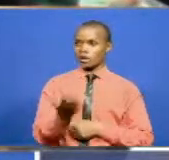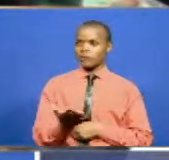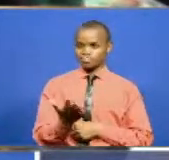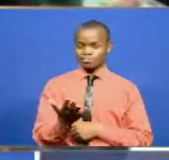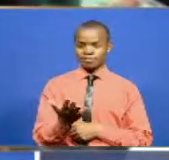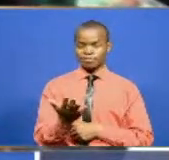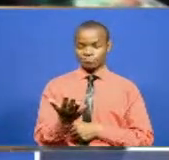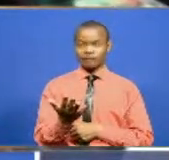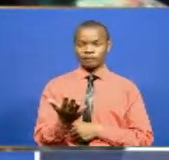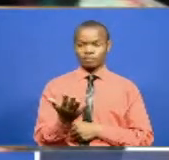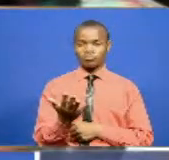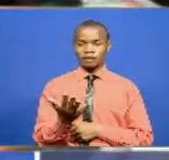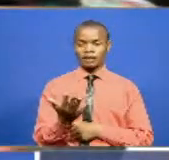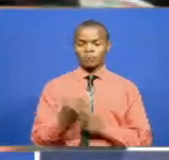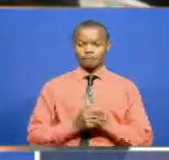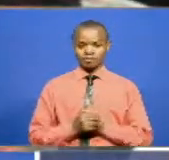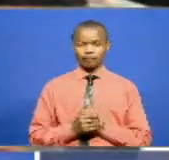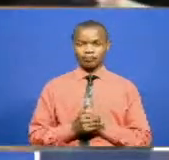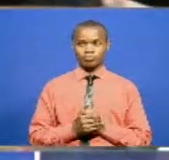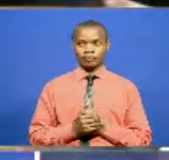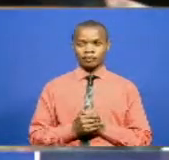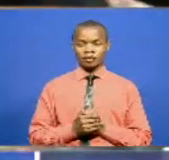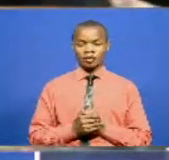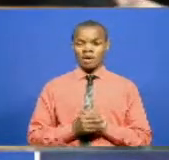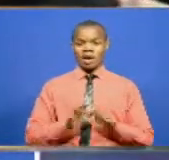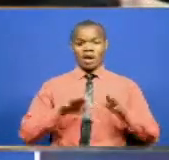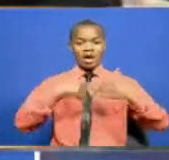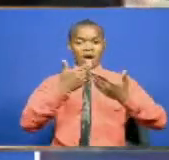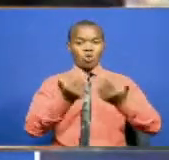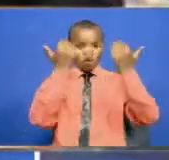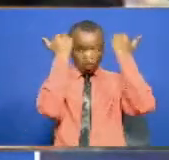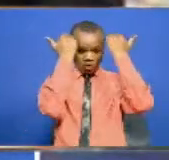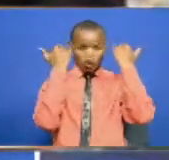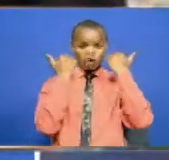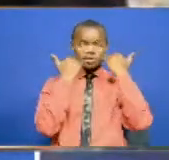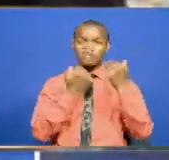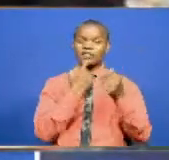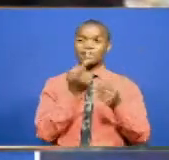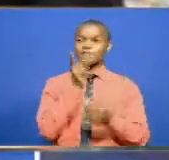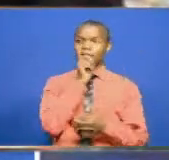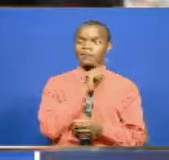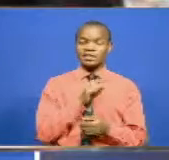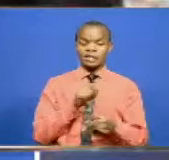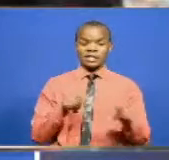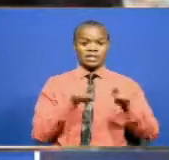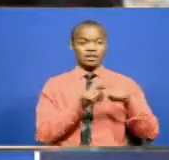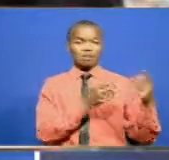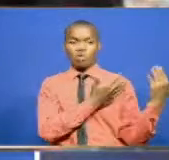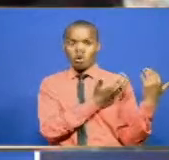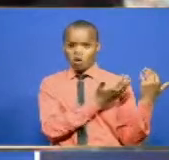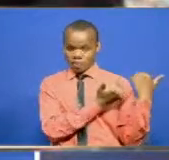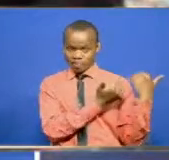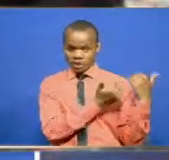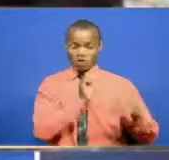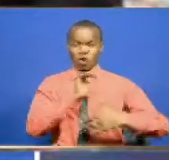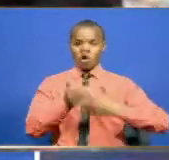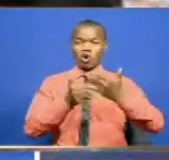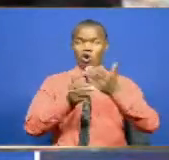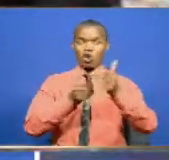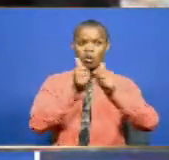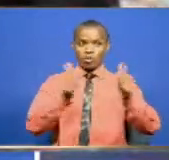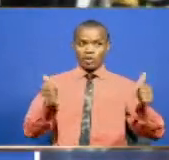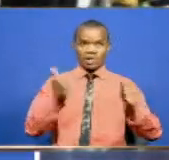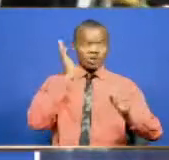that, as our legal counsel has said, we're just hoping that all will be well and we'll get back